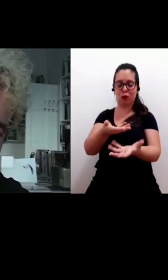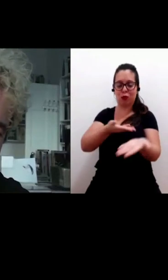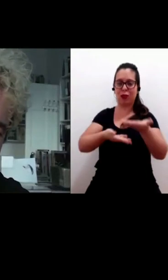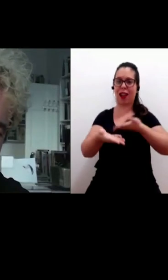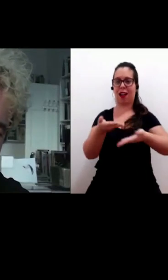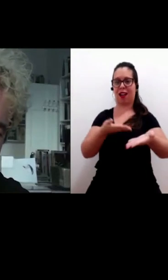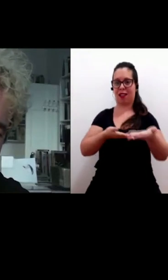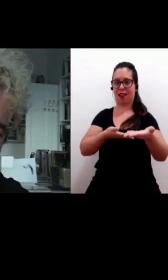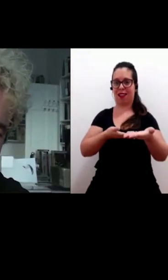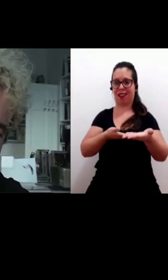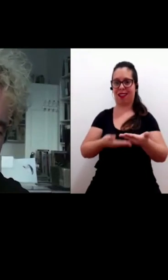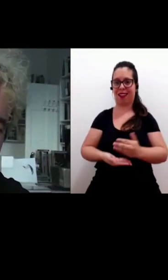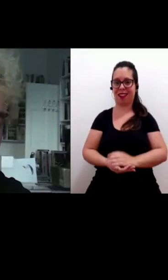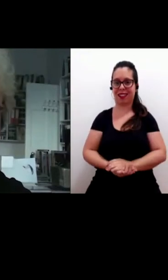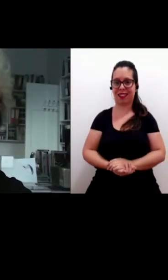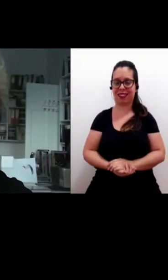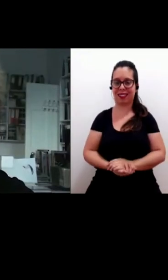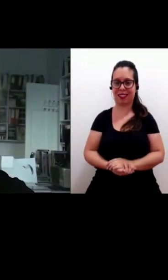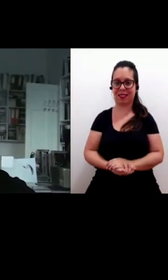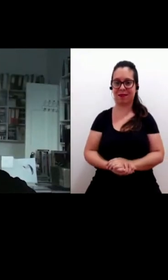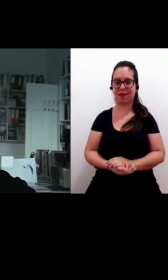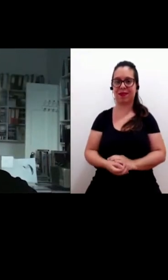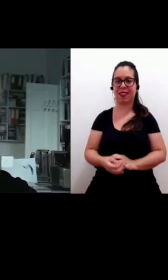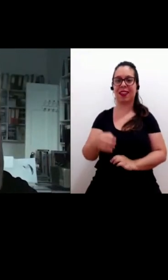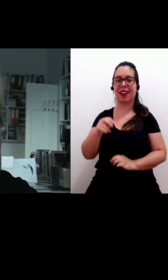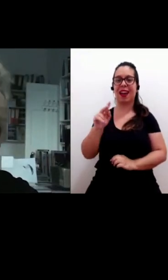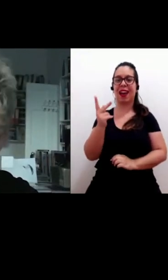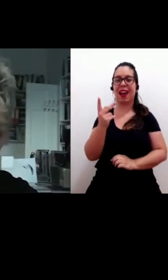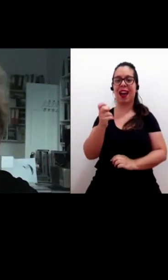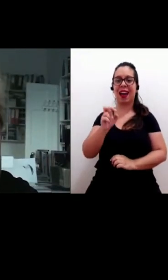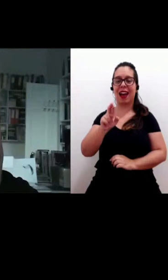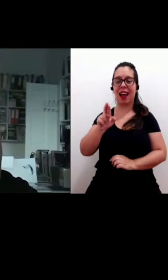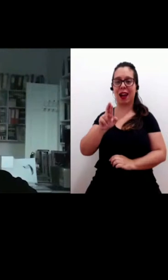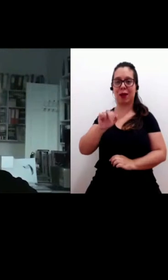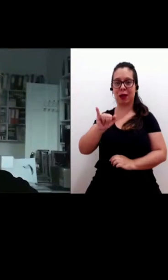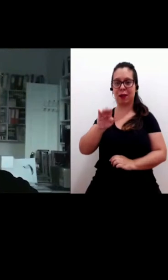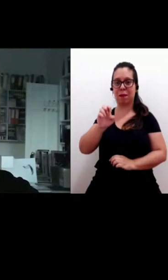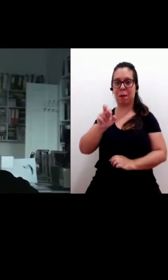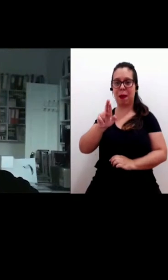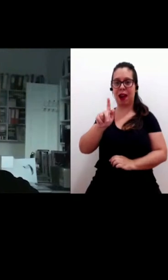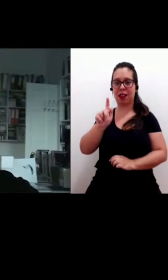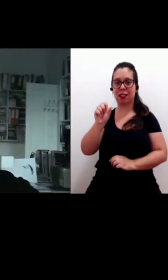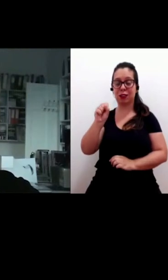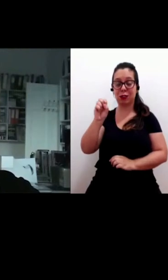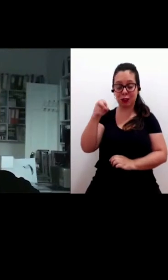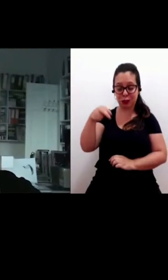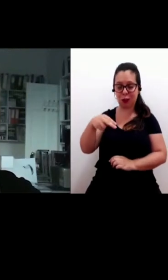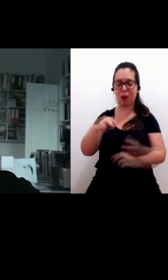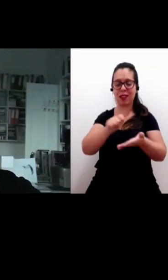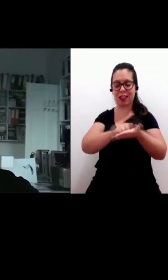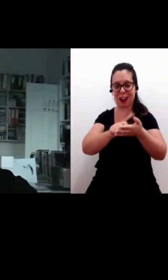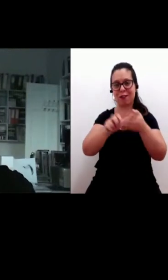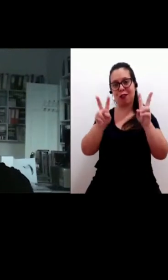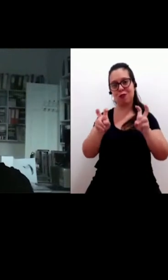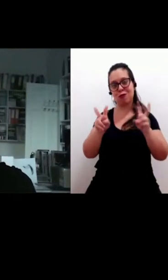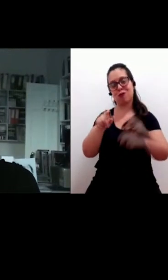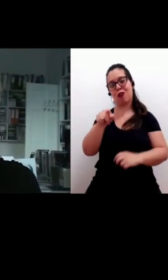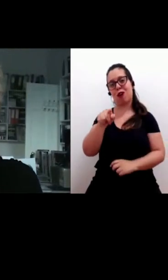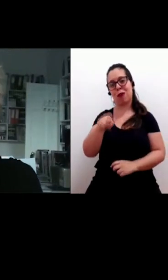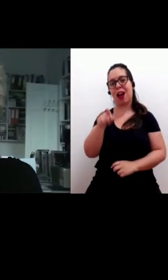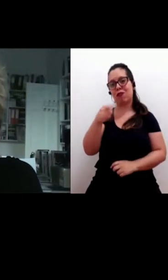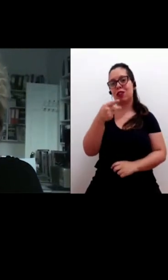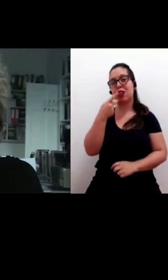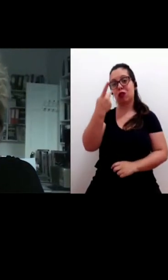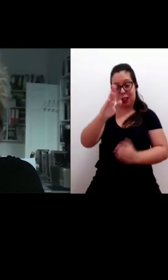Henry Bergson wrote about a little bit about this. Yeah, exactly. Bergson, yeah, you quote that in your book. Yeah, it's intellect,